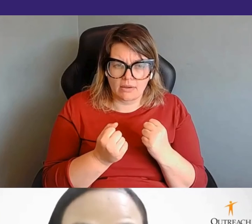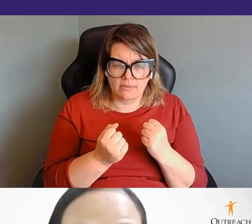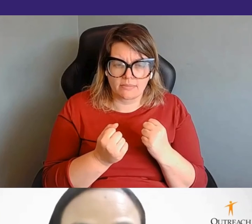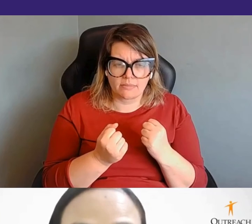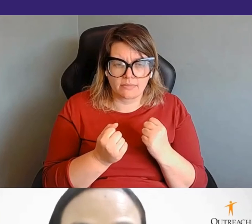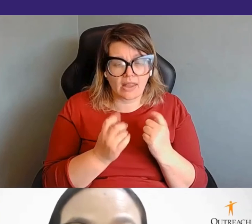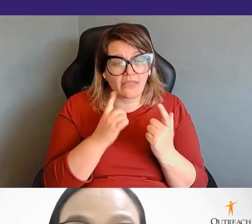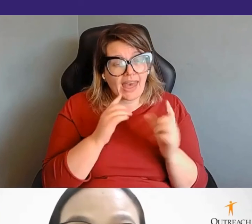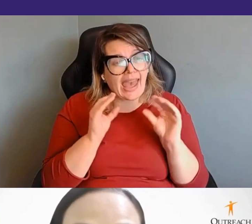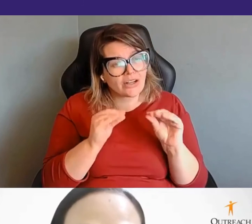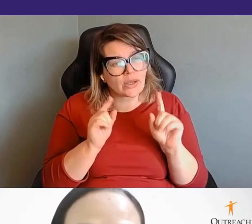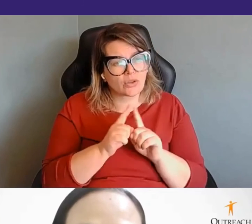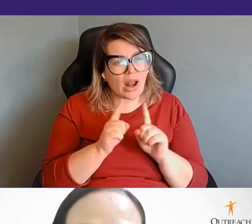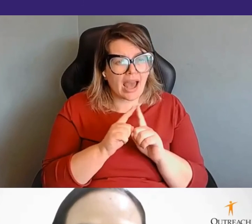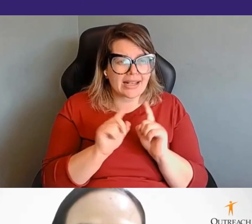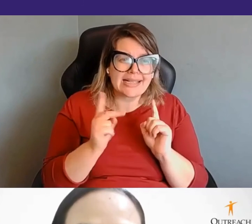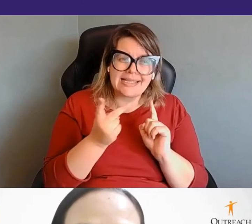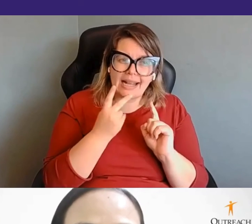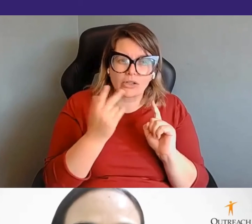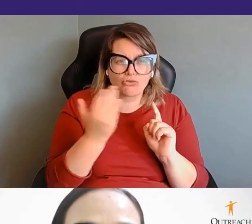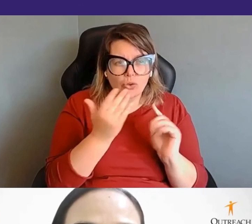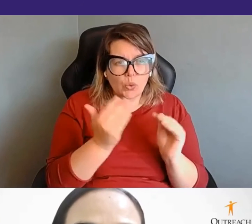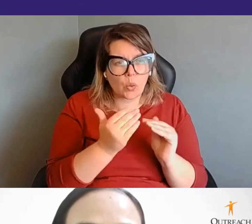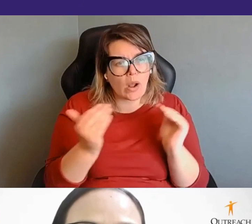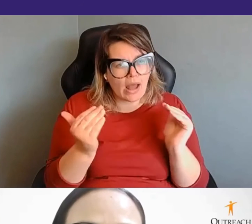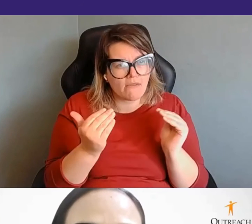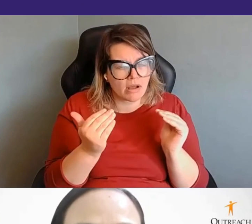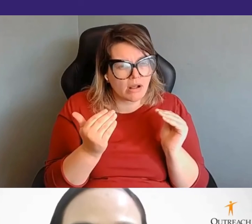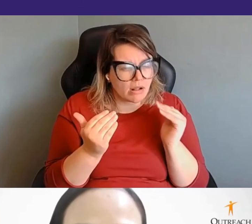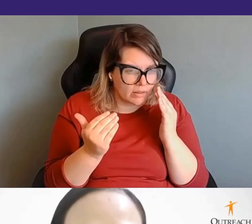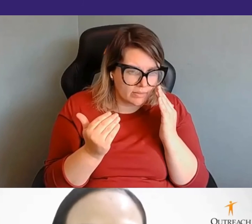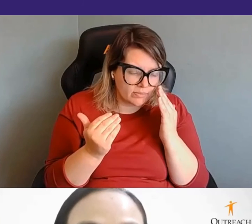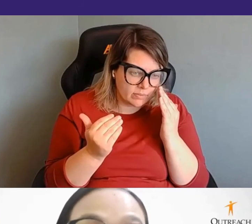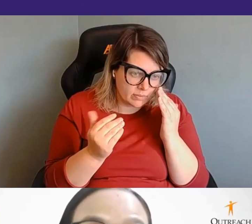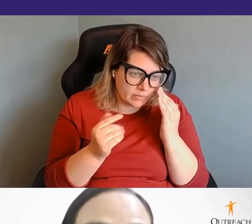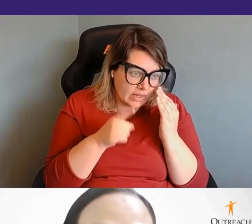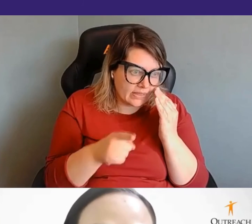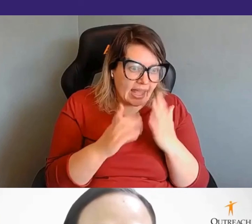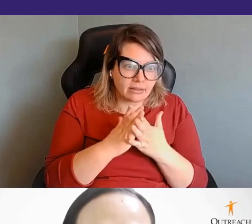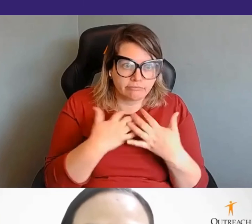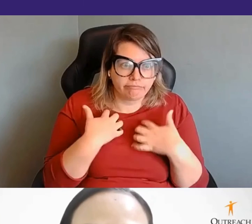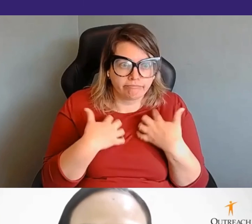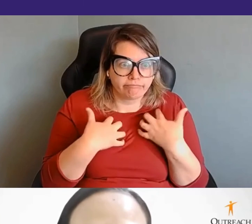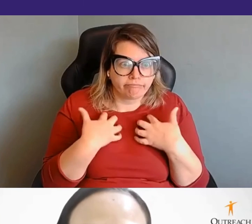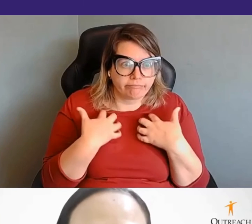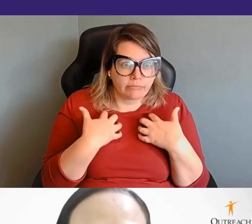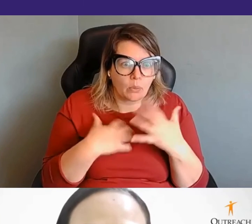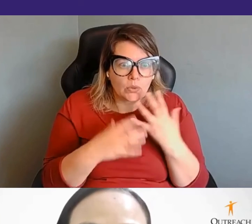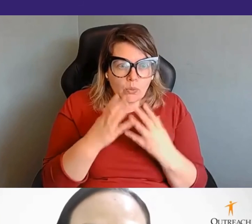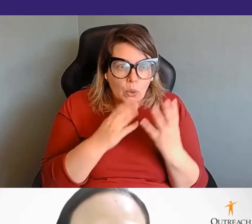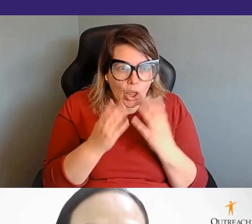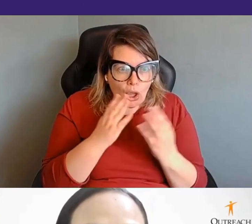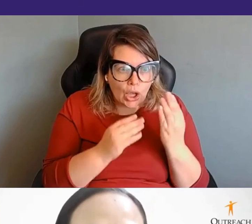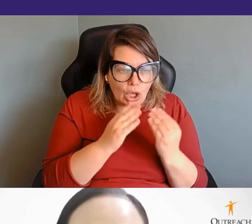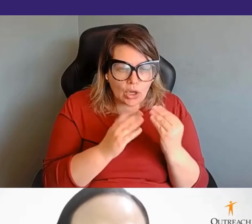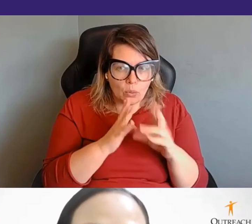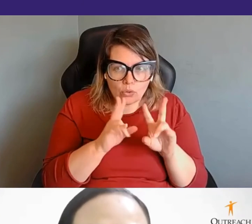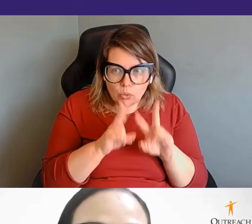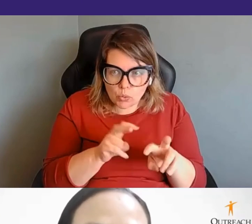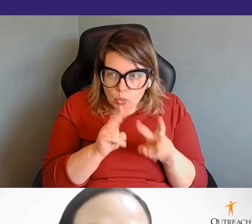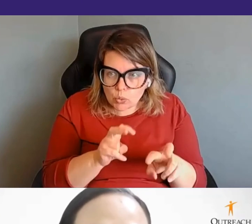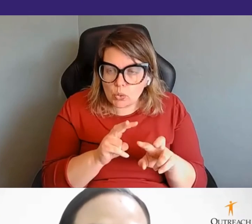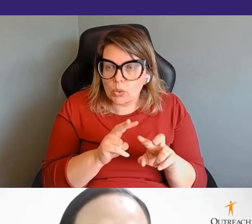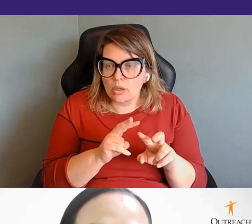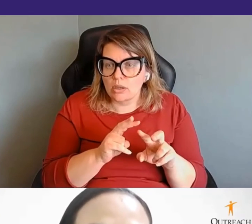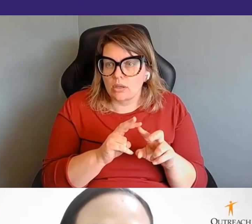school level, secondary level. And they are very eager to learn about computer, despite the fact